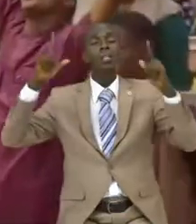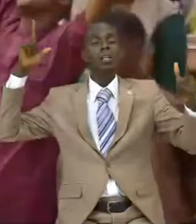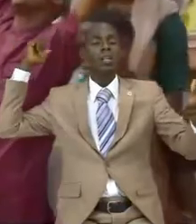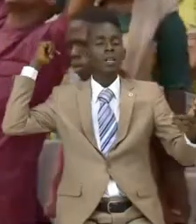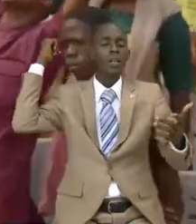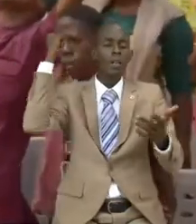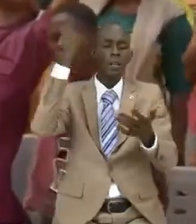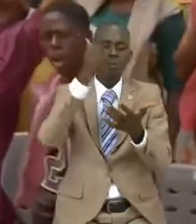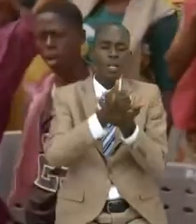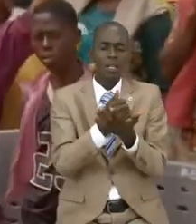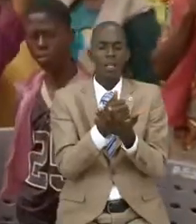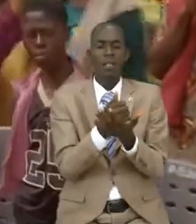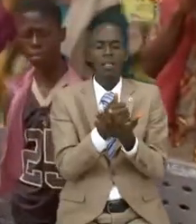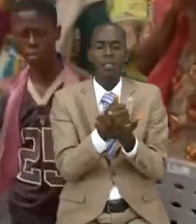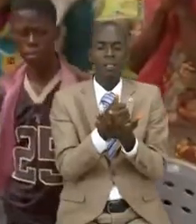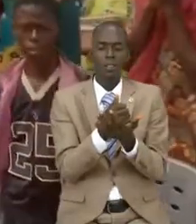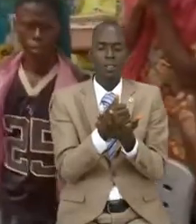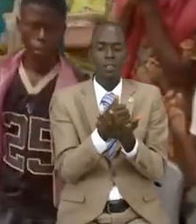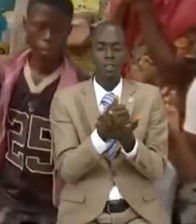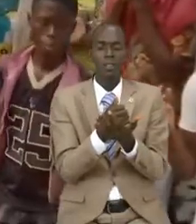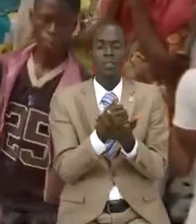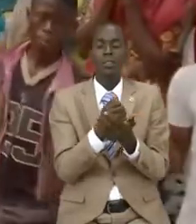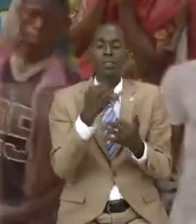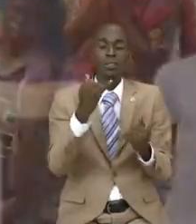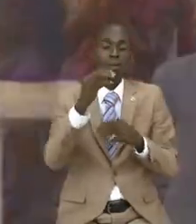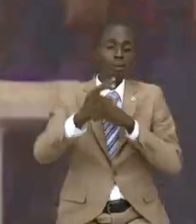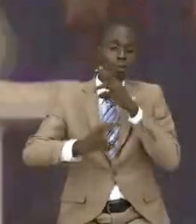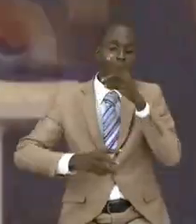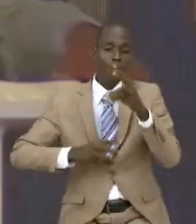amen. A